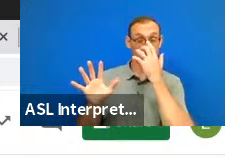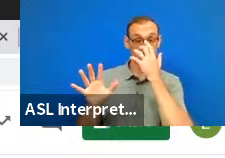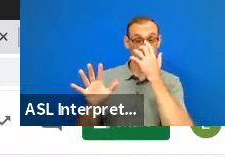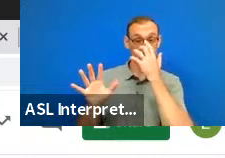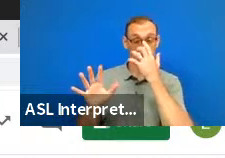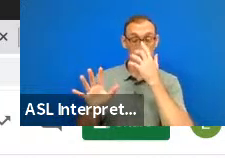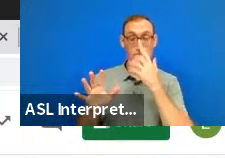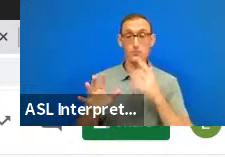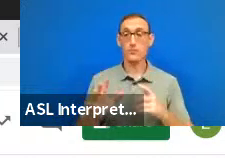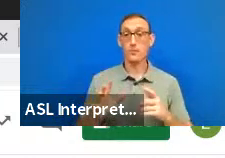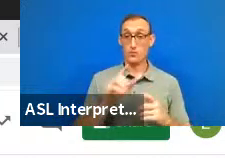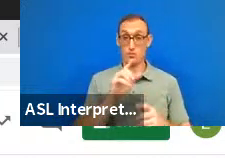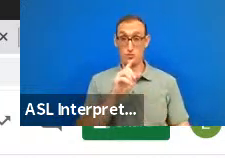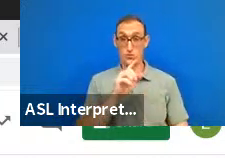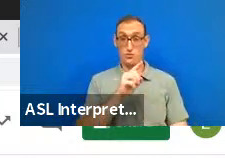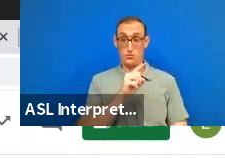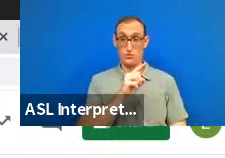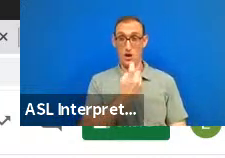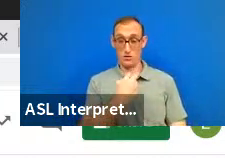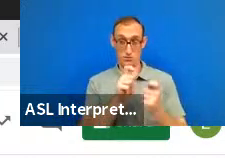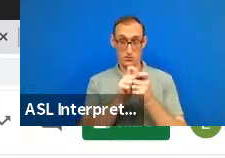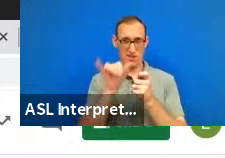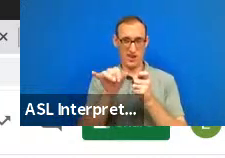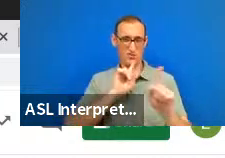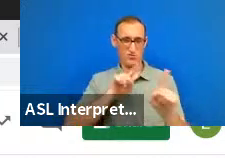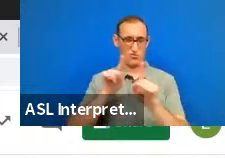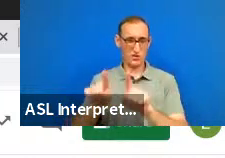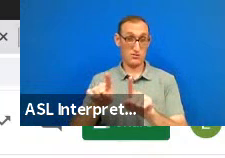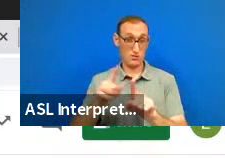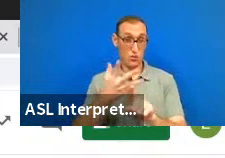what did they mean by this directive?